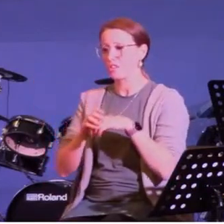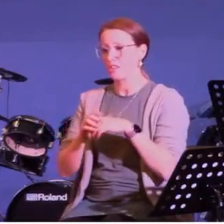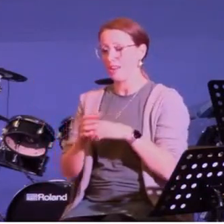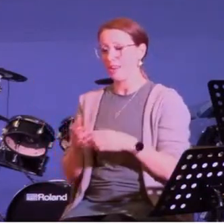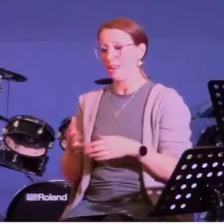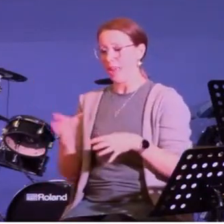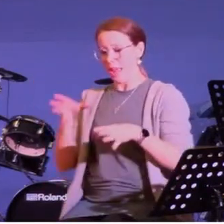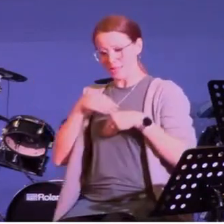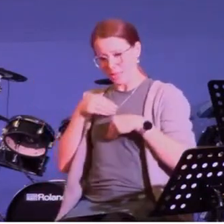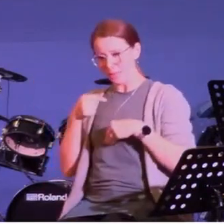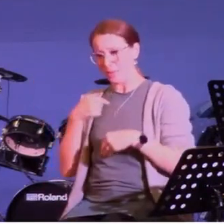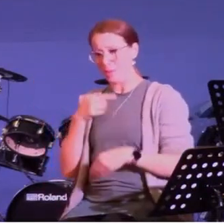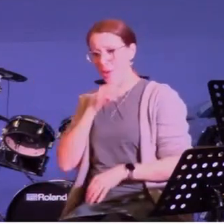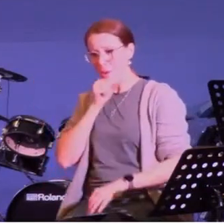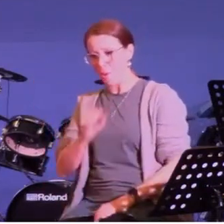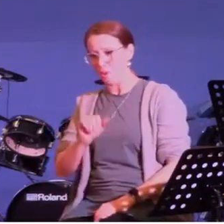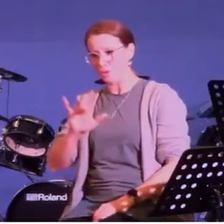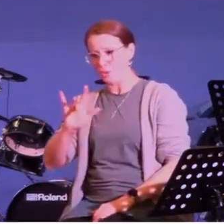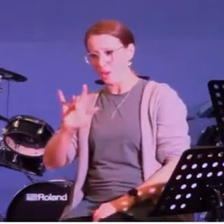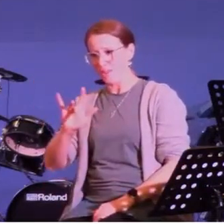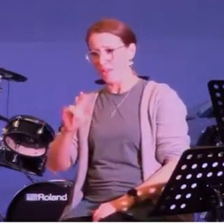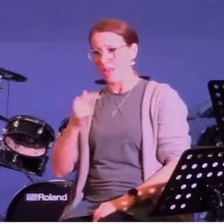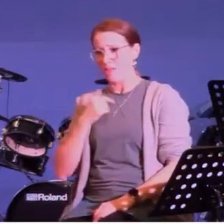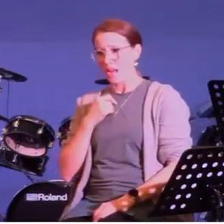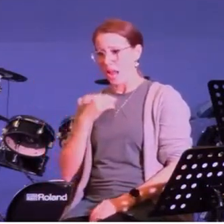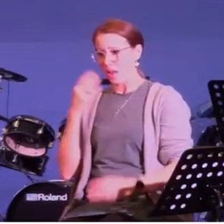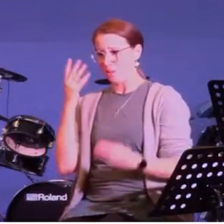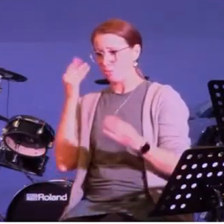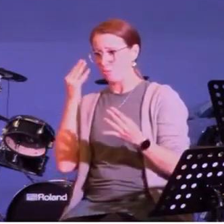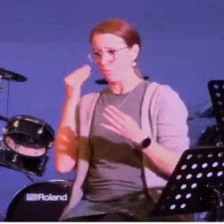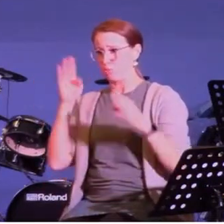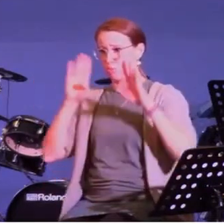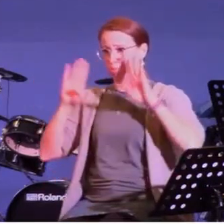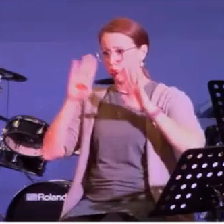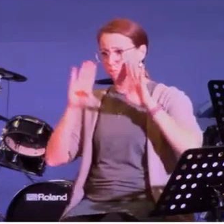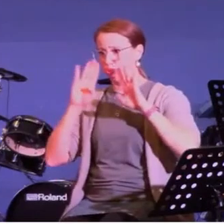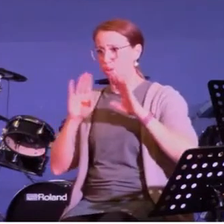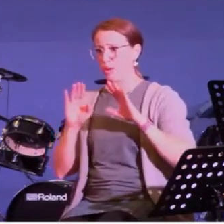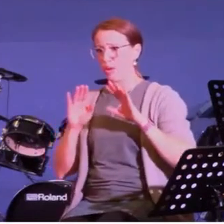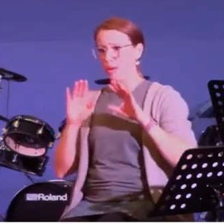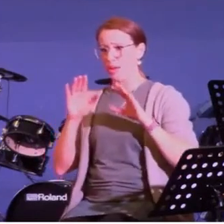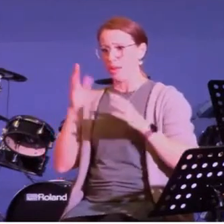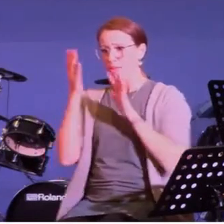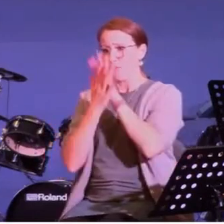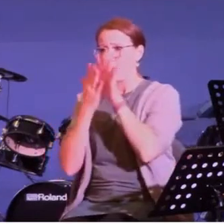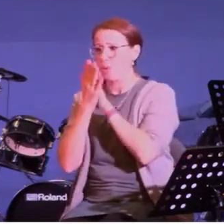really, really figuring some things out. Not that I've mastered anything, but